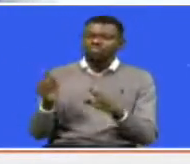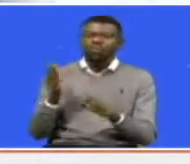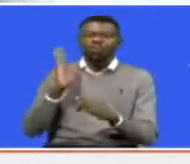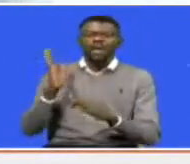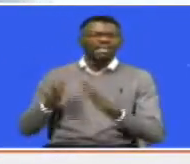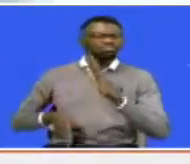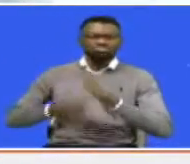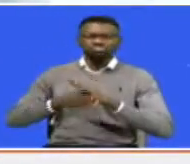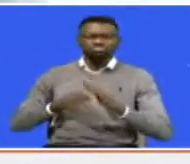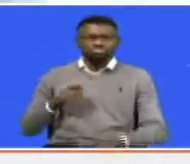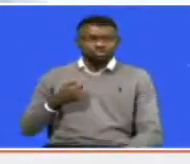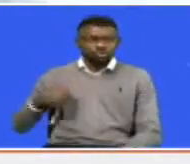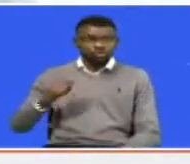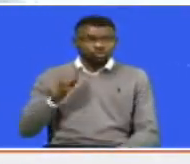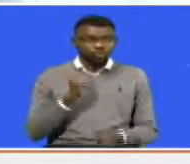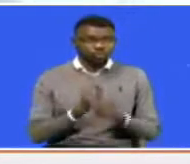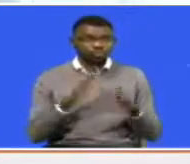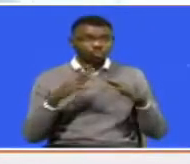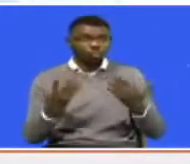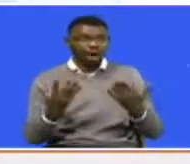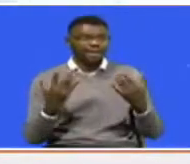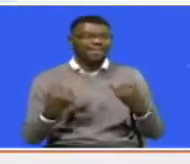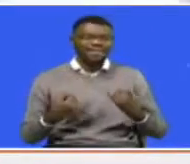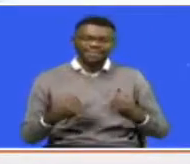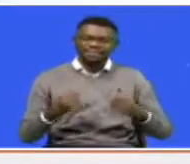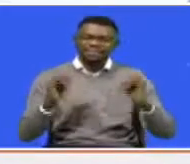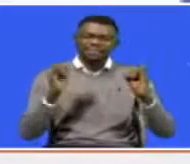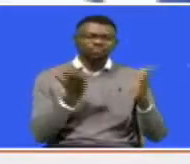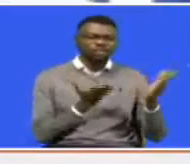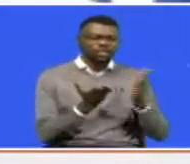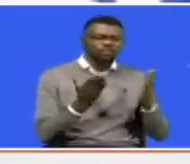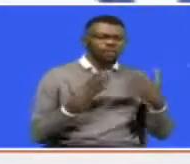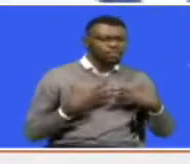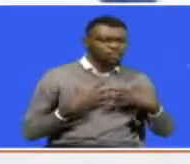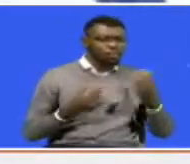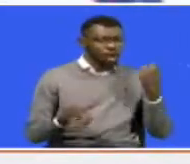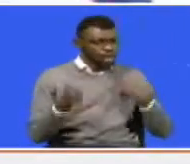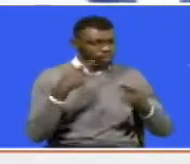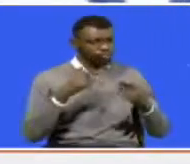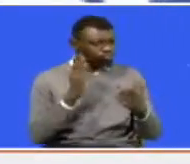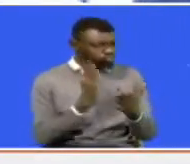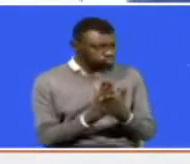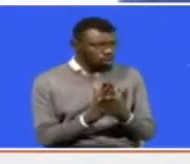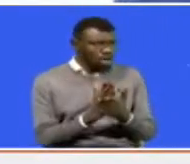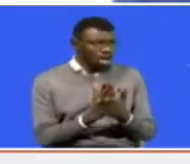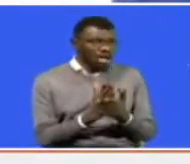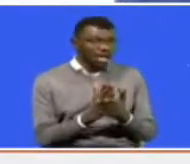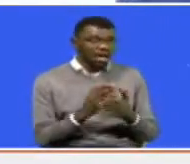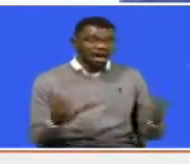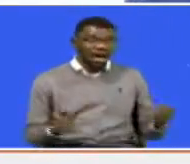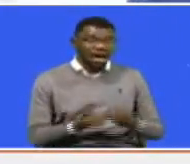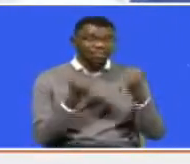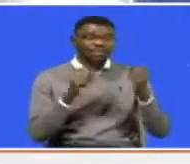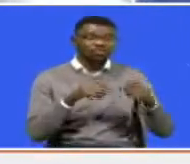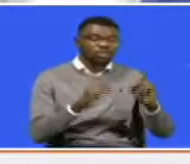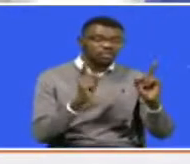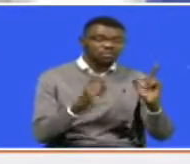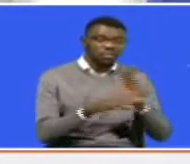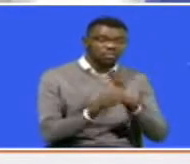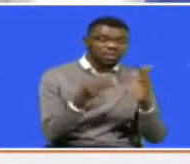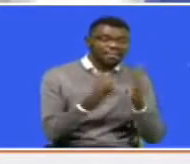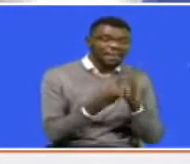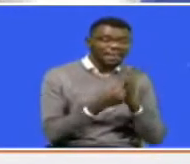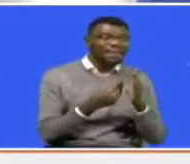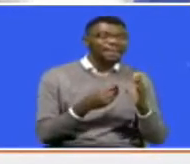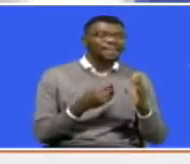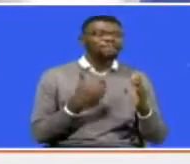Sisi kazi yake ni implement the things for the people of Kiri. Tuko hapo hivi. Ukikusa pesa ya raya na